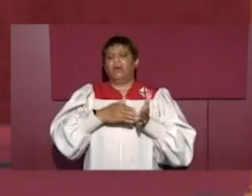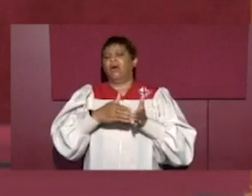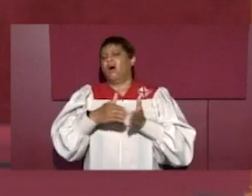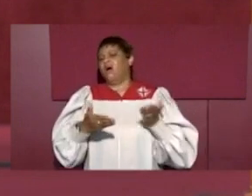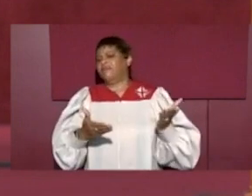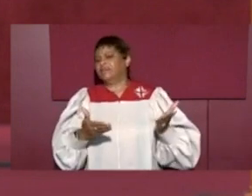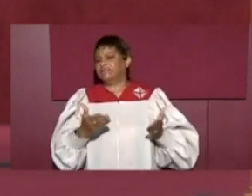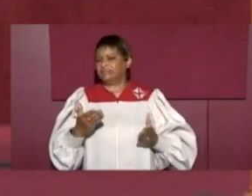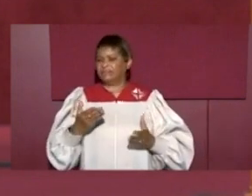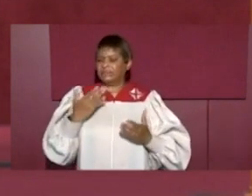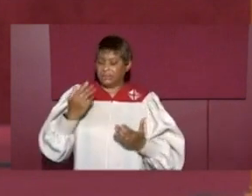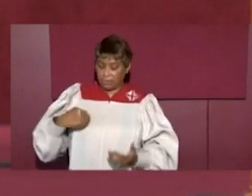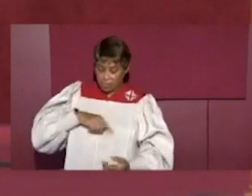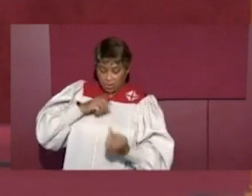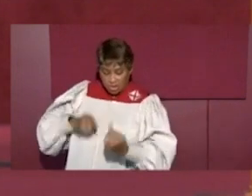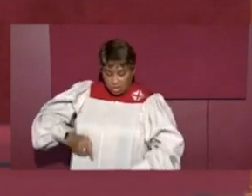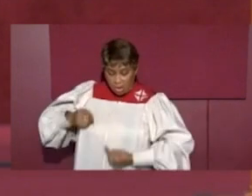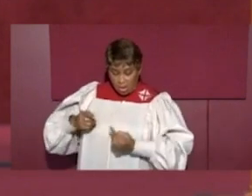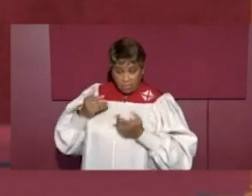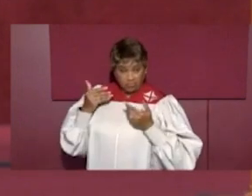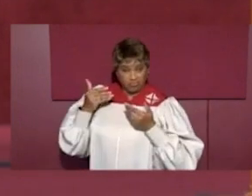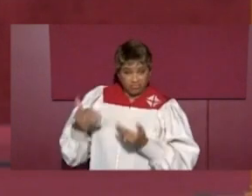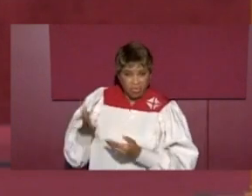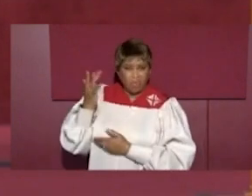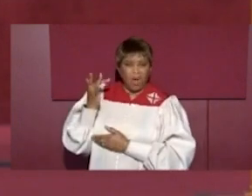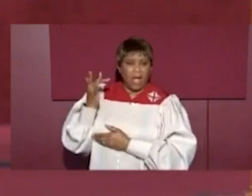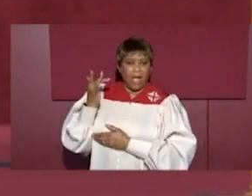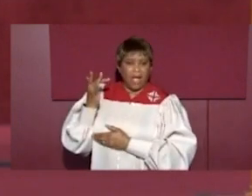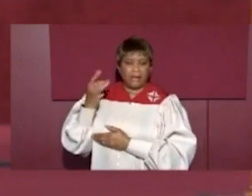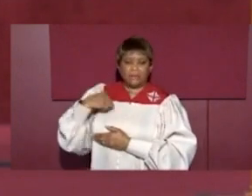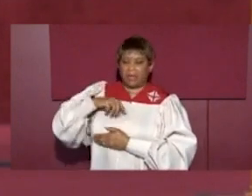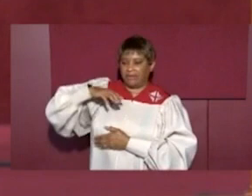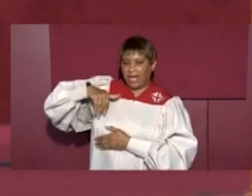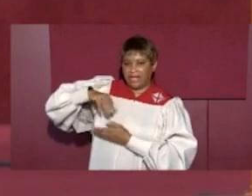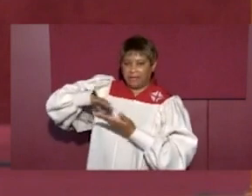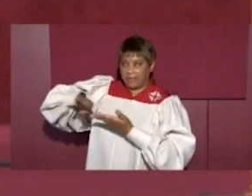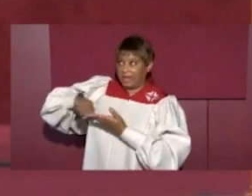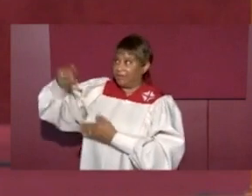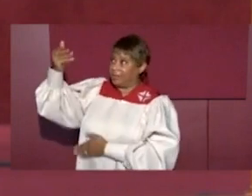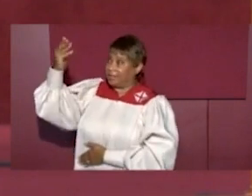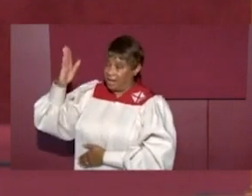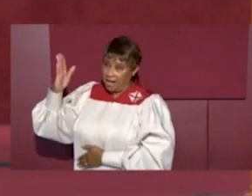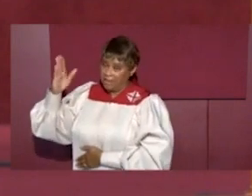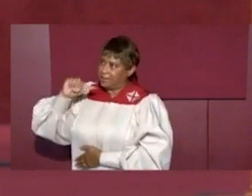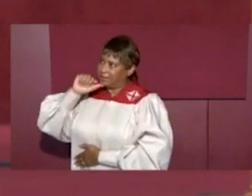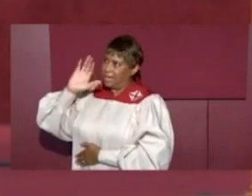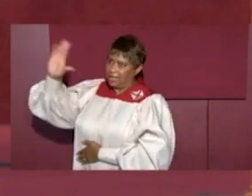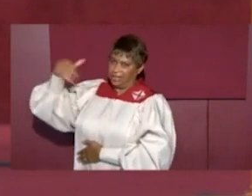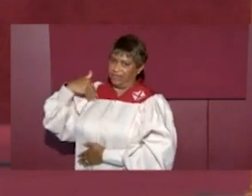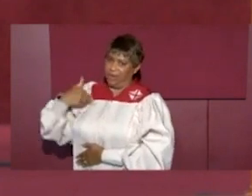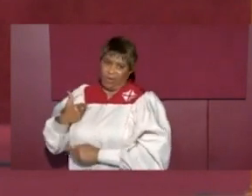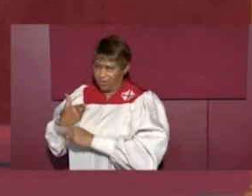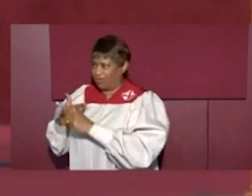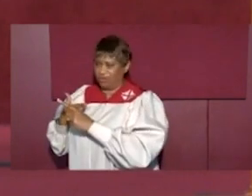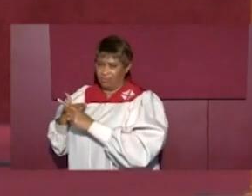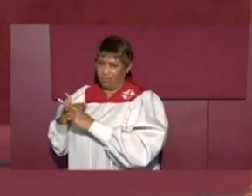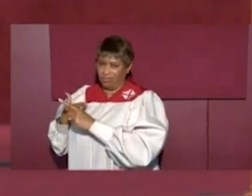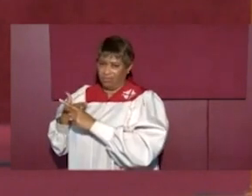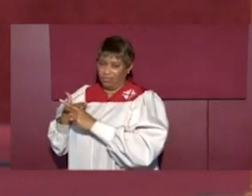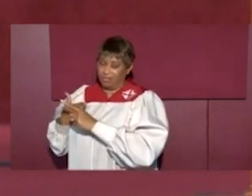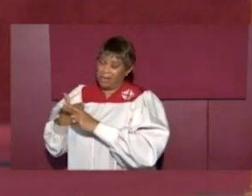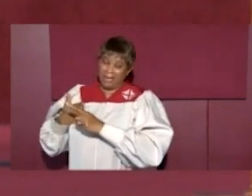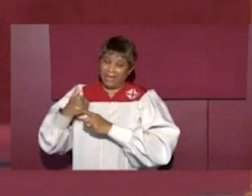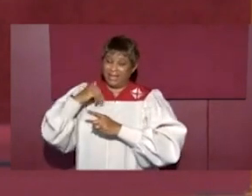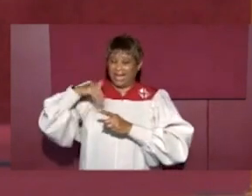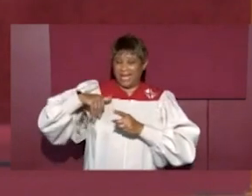oftentimes, we struggle to move forward because we haven't forgiven God, even though it wasn't his fault. Amen. Maybe we